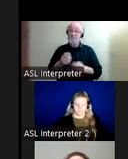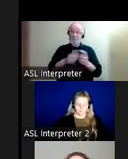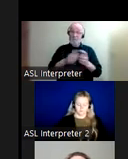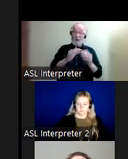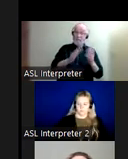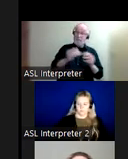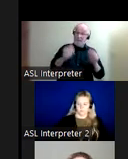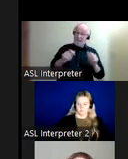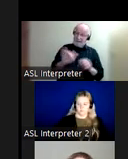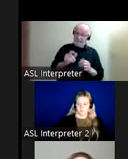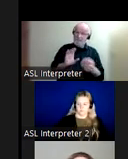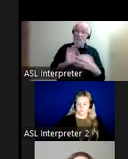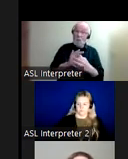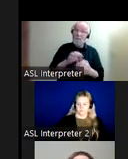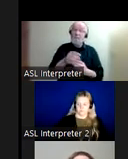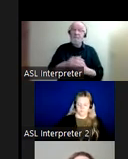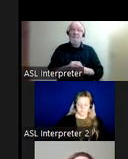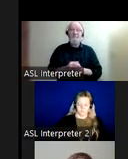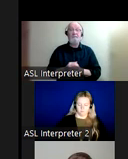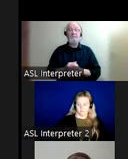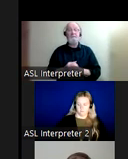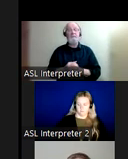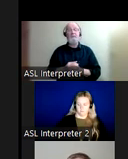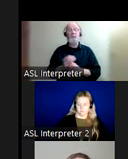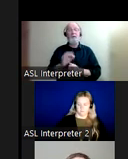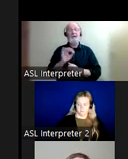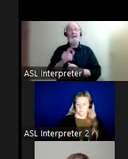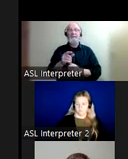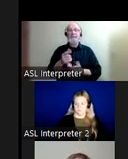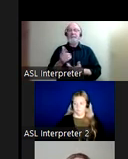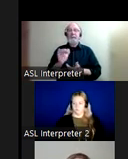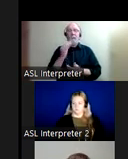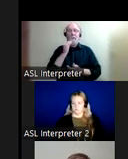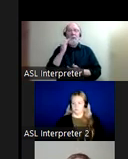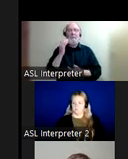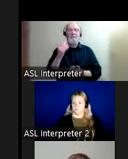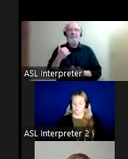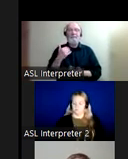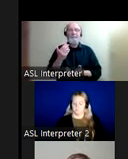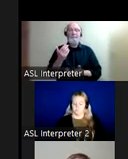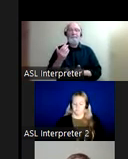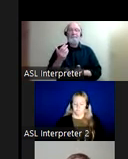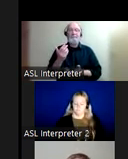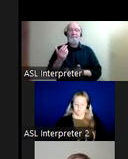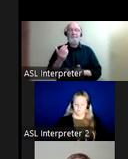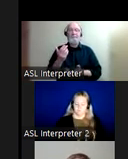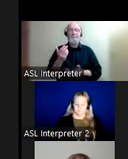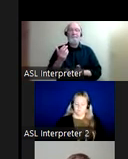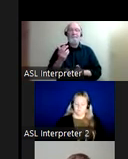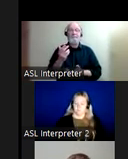you another space where if you don't have, you know, the means at home to access the courses, then you can drop